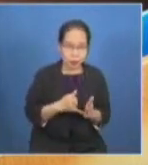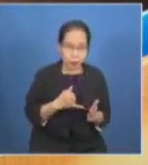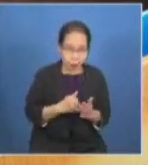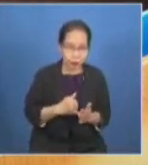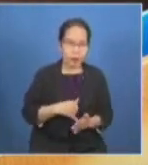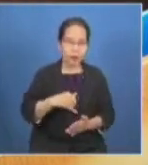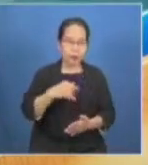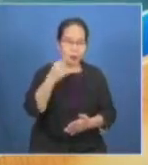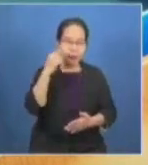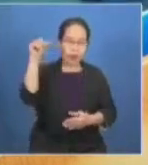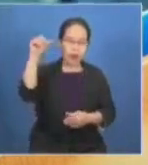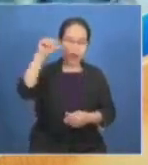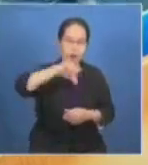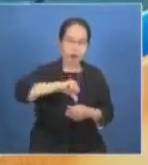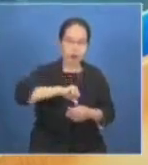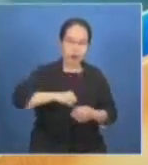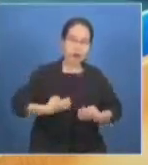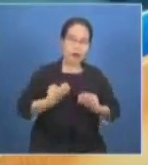being self-soothing,